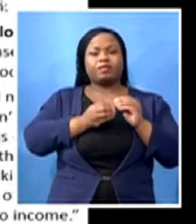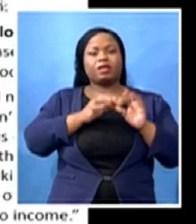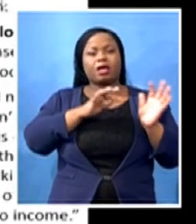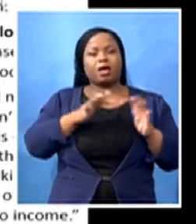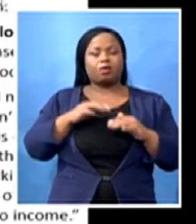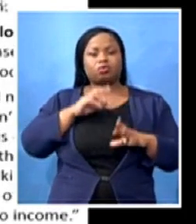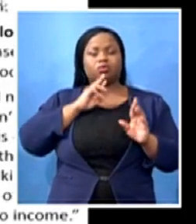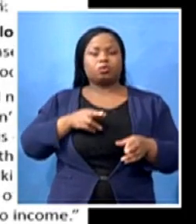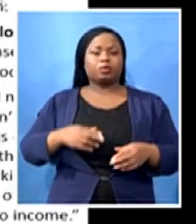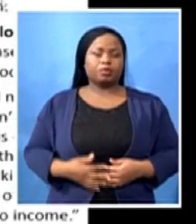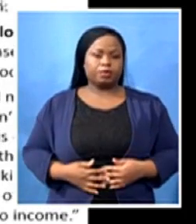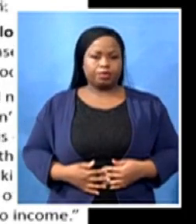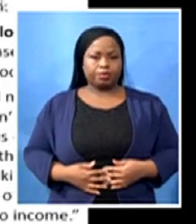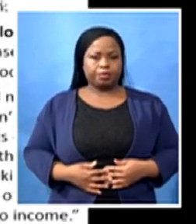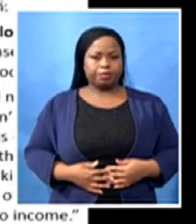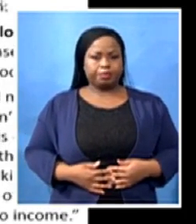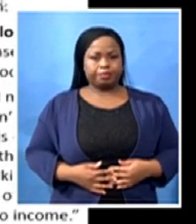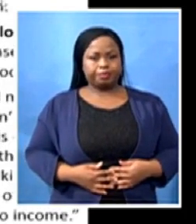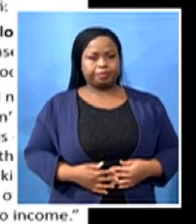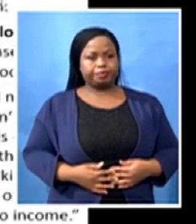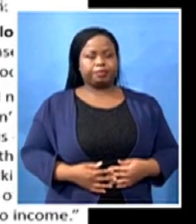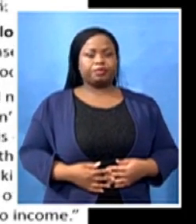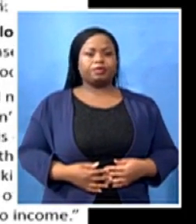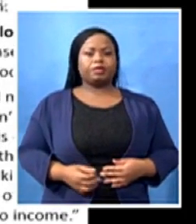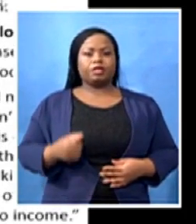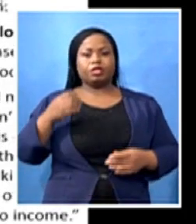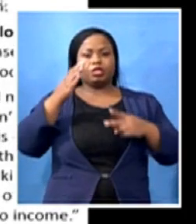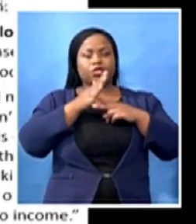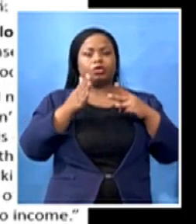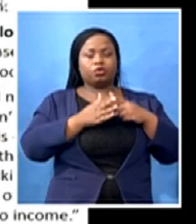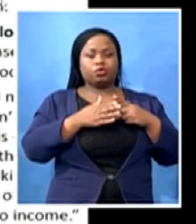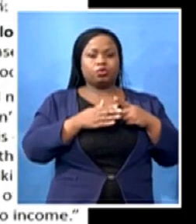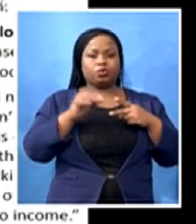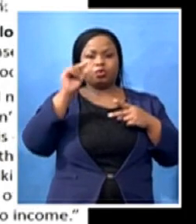to show two graphs very basically that speak to that. This is